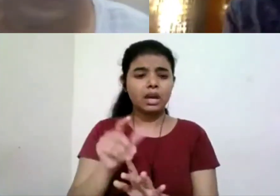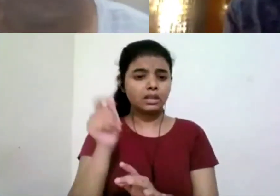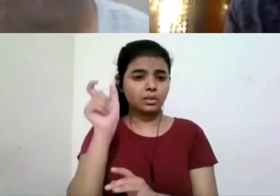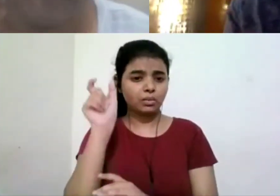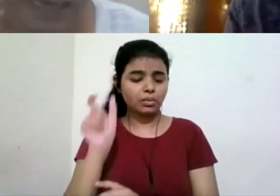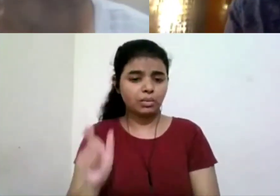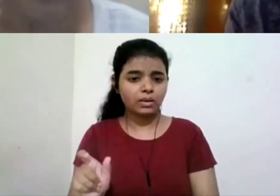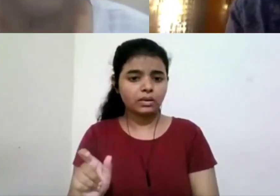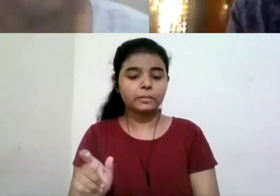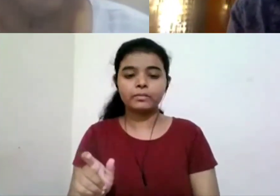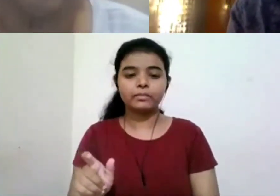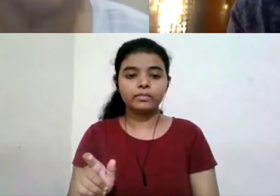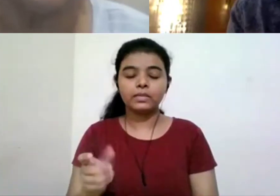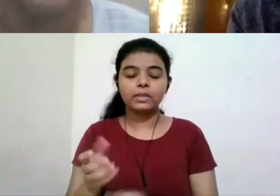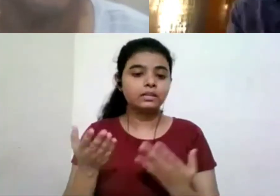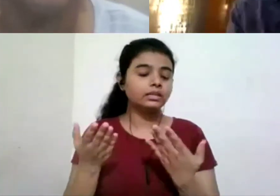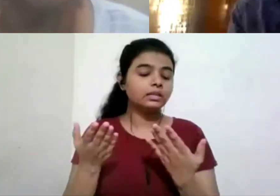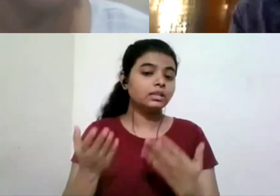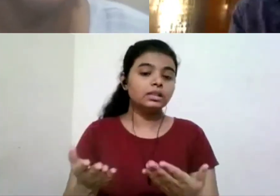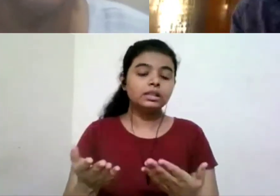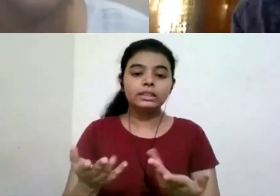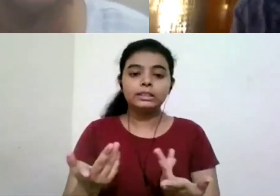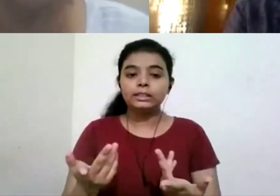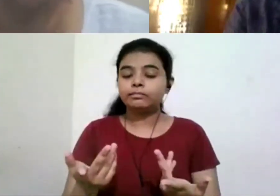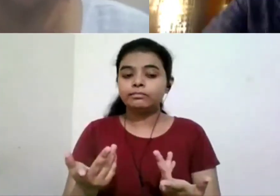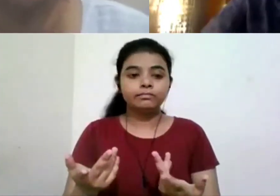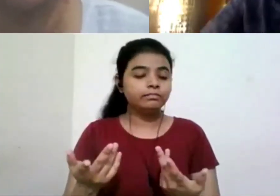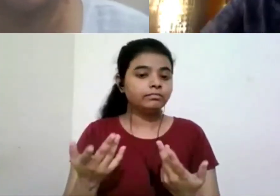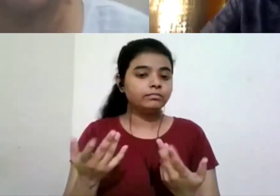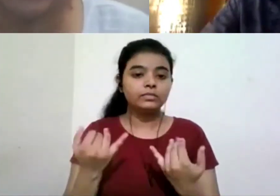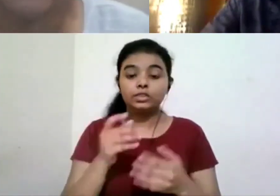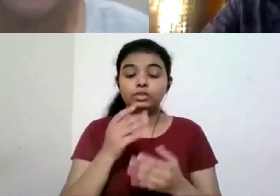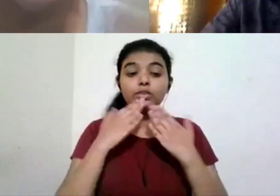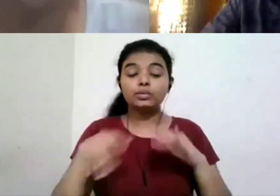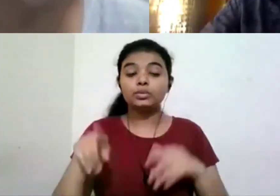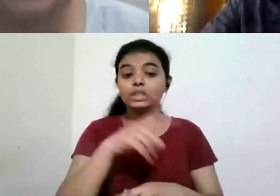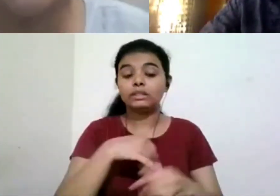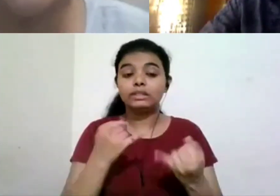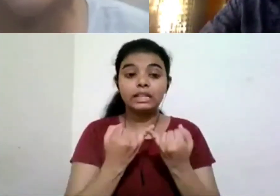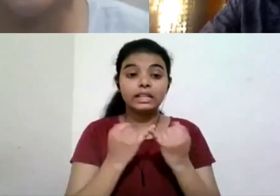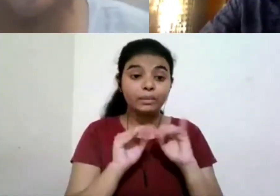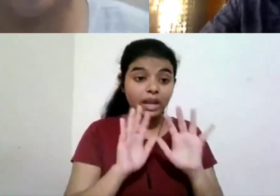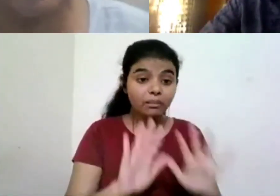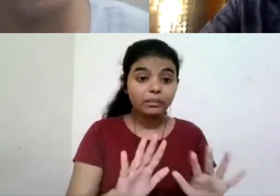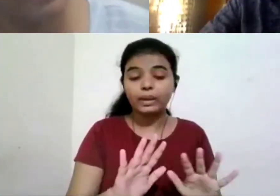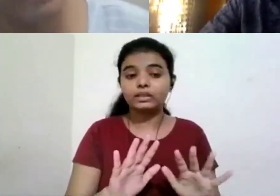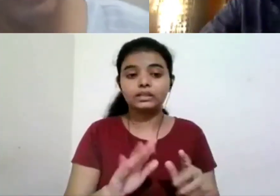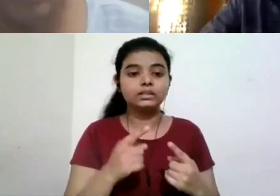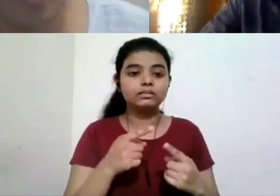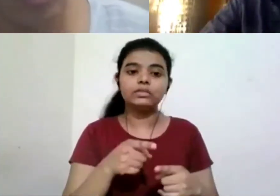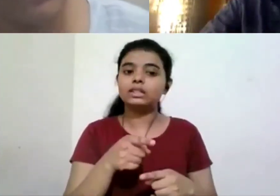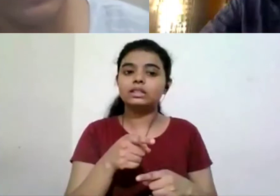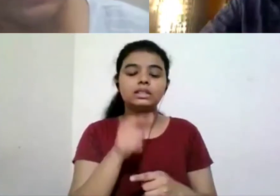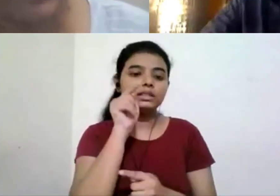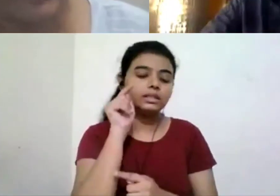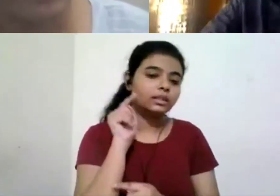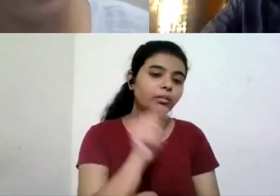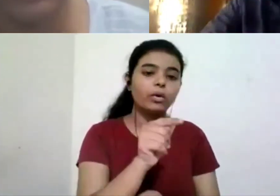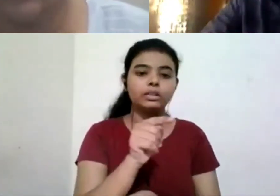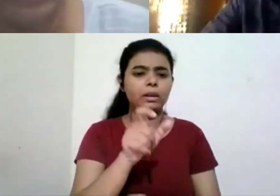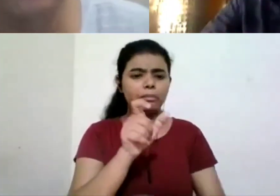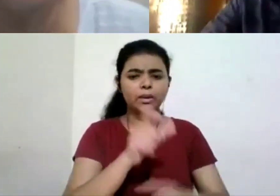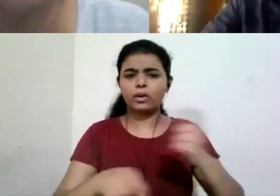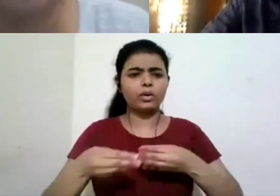that's very, very emancipatory, liberating for the student. And I think that is the instrument all of us have to